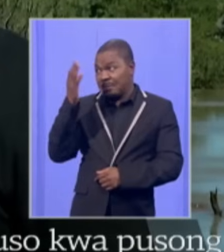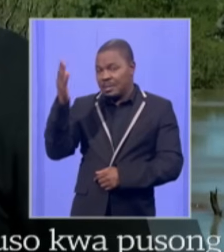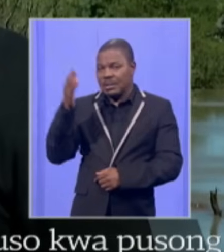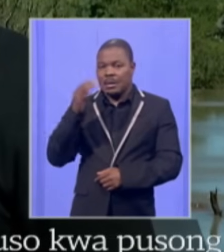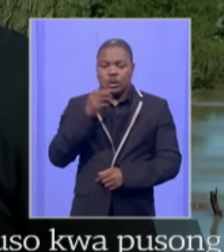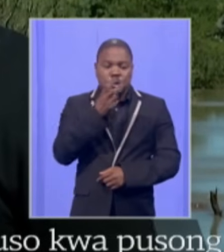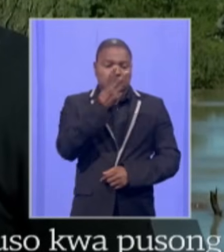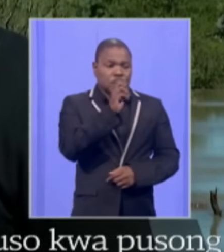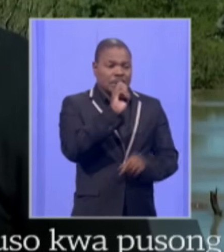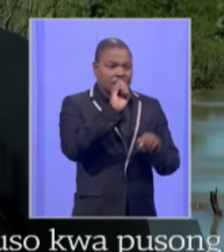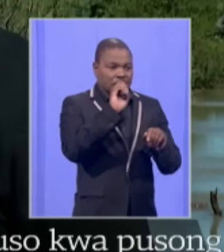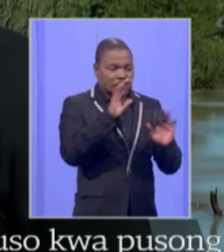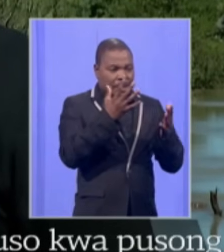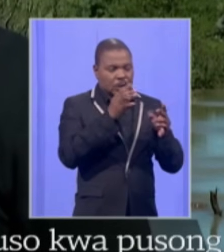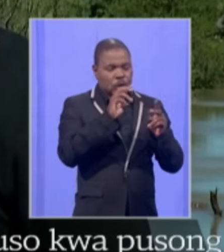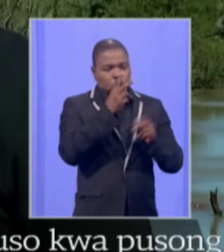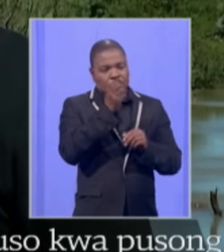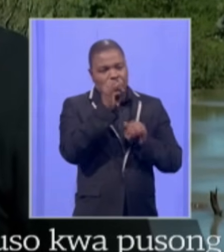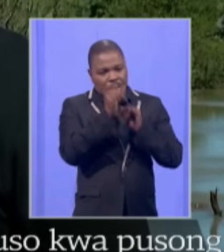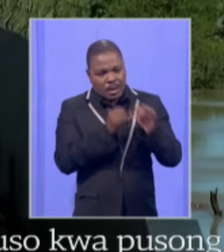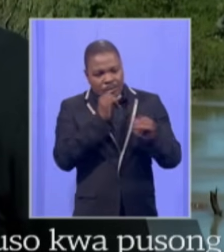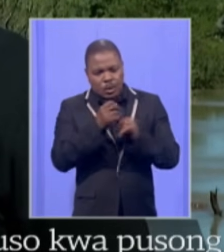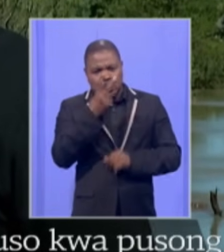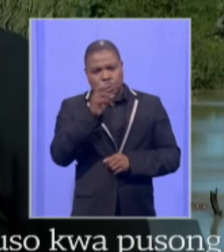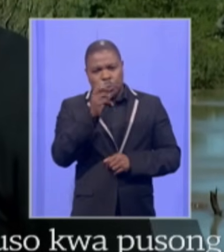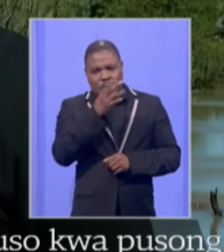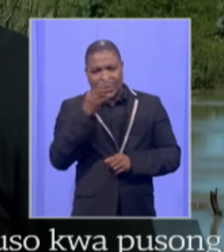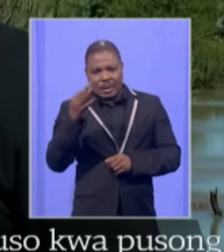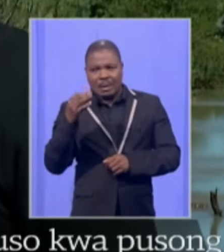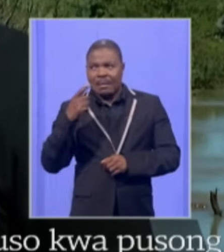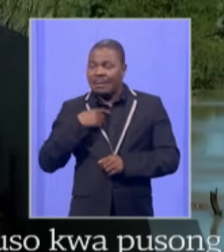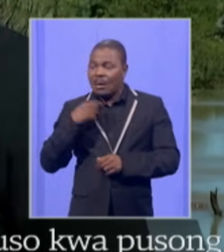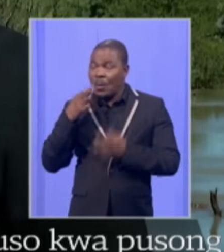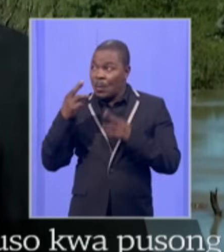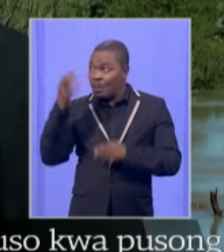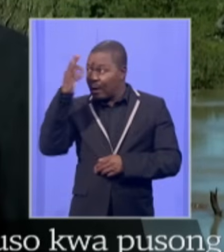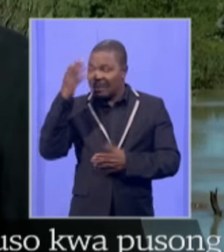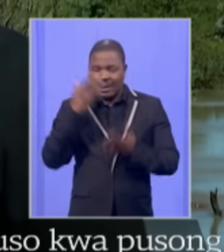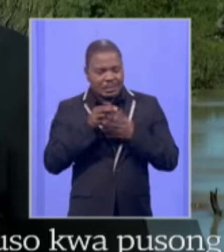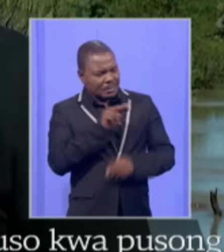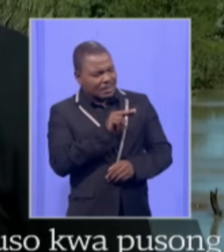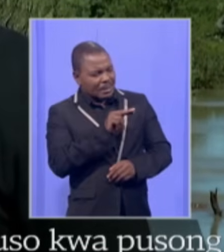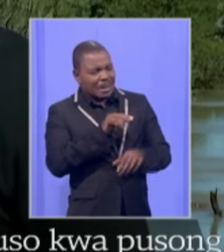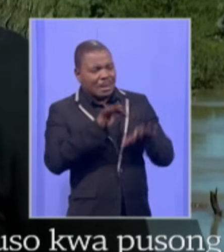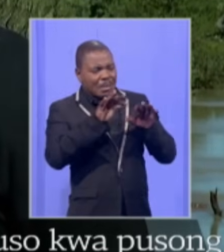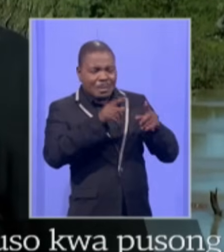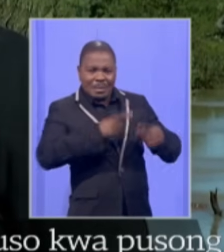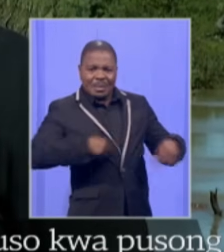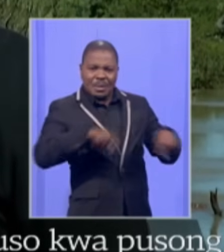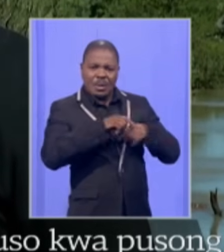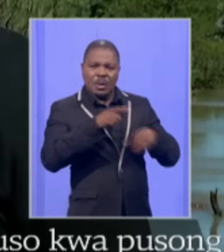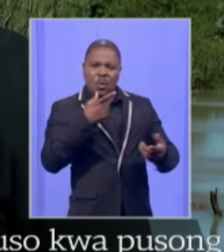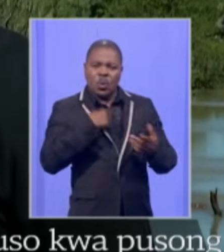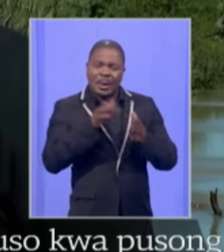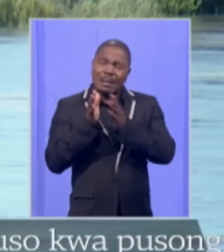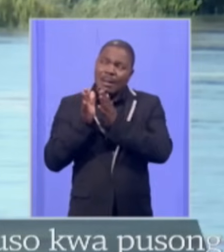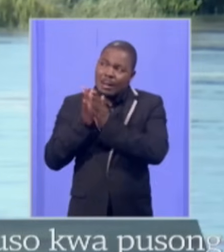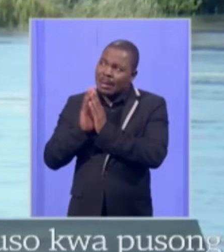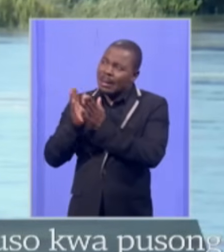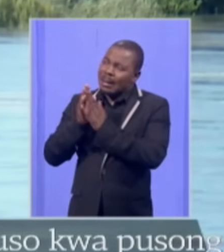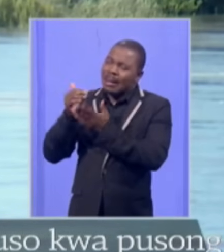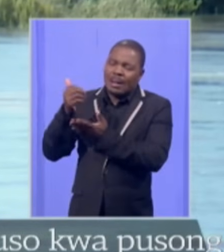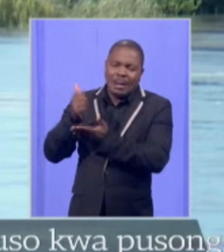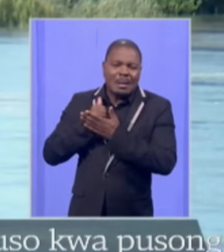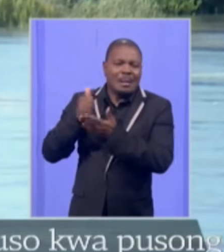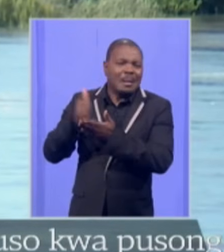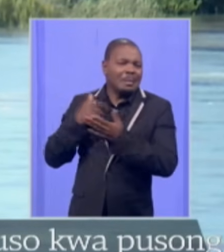2010, 2011, 2023, I really hope that the government can notice that these people, we ask and we beg for help.